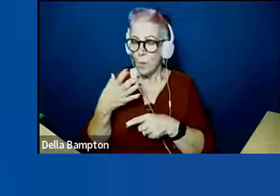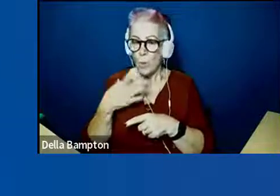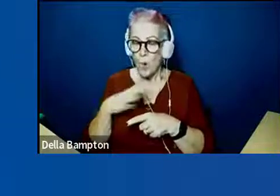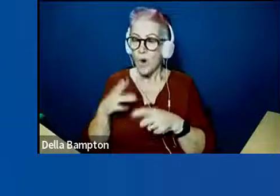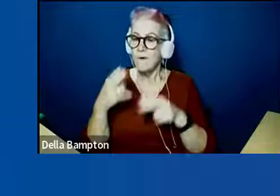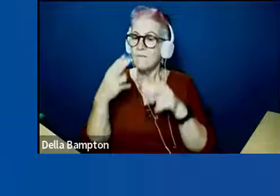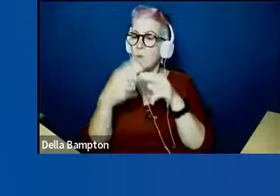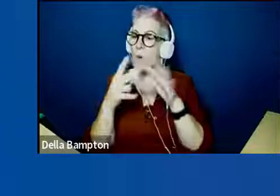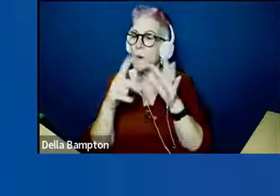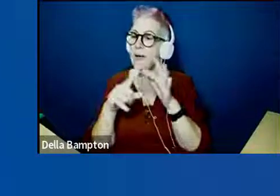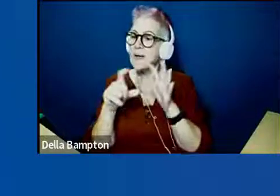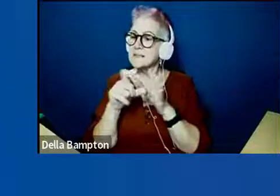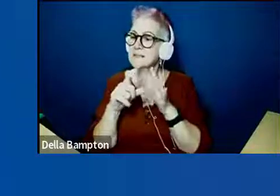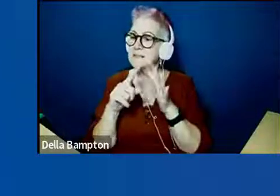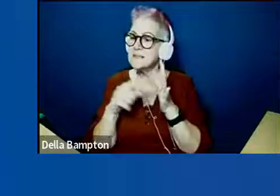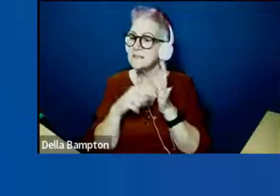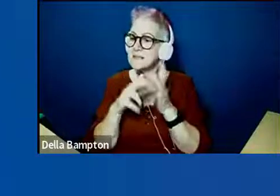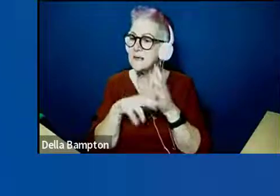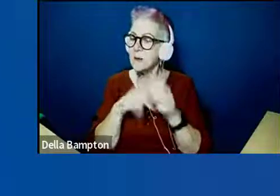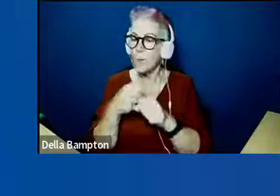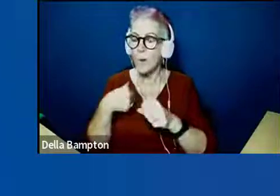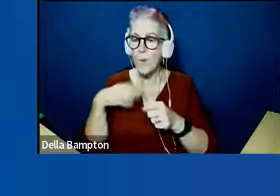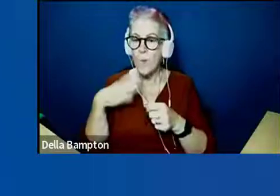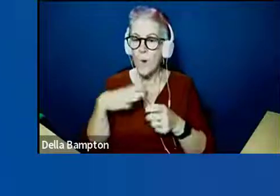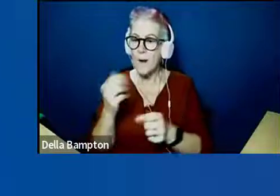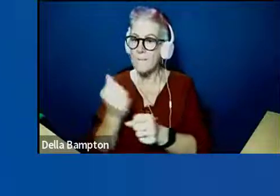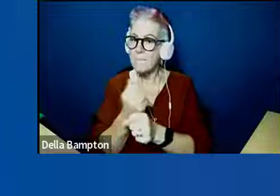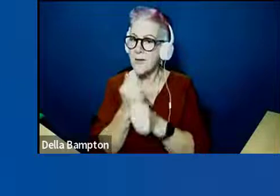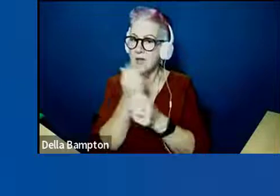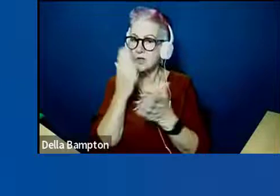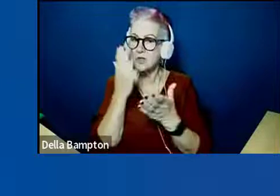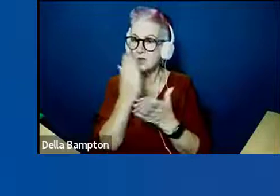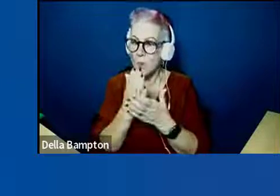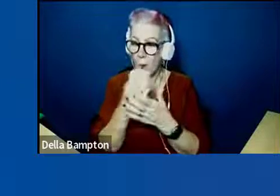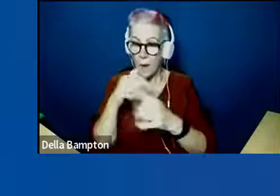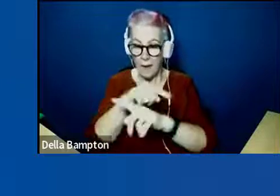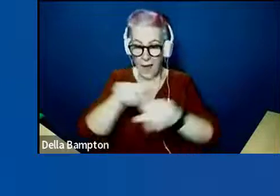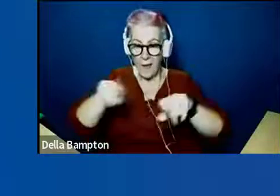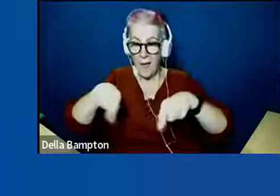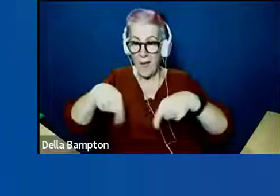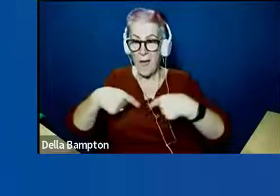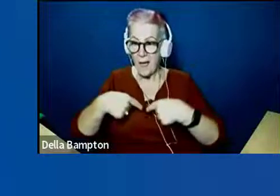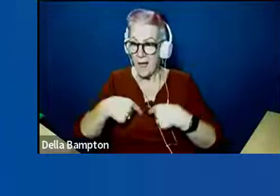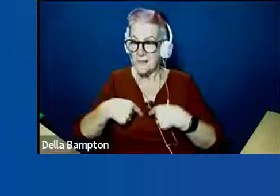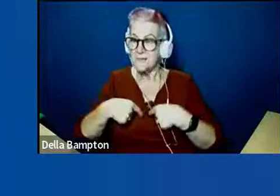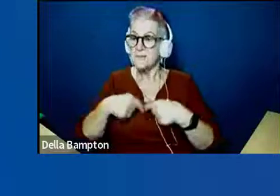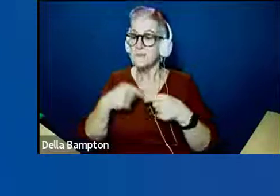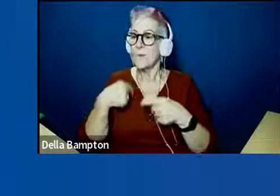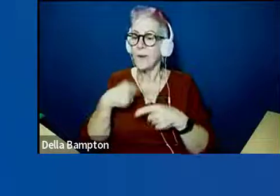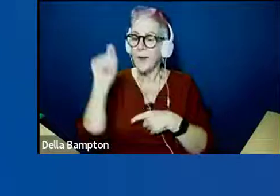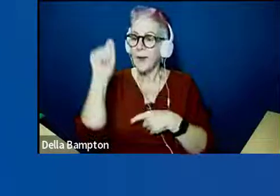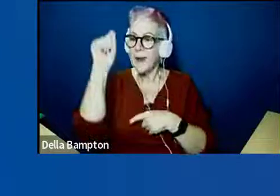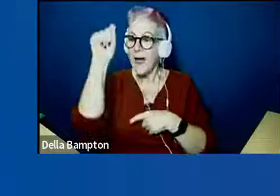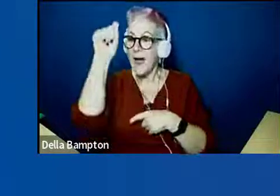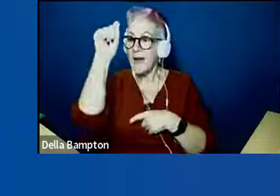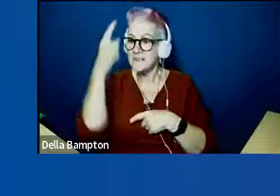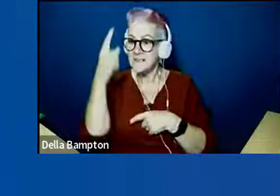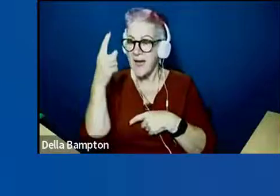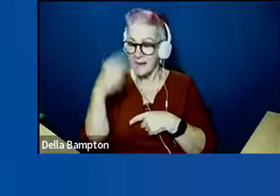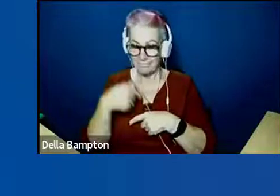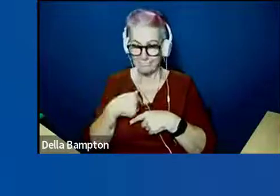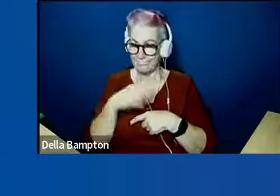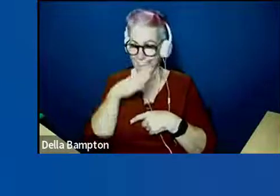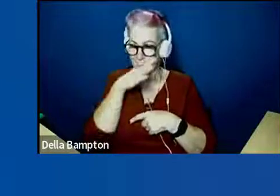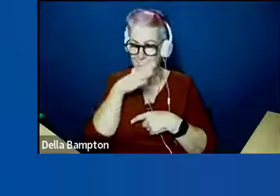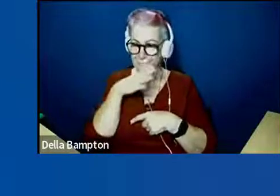editing process, we wanted to make sure that us as we didn't understand Auslan, we wanted to